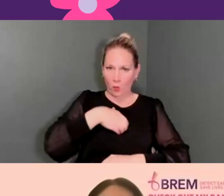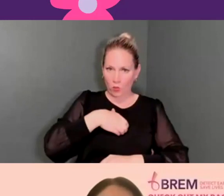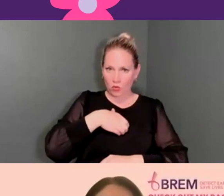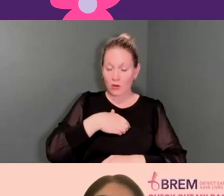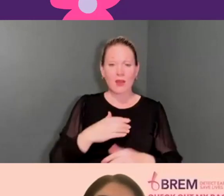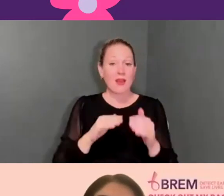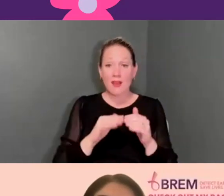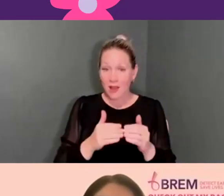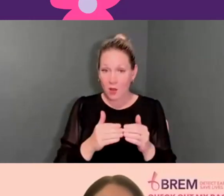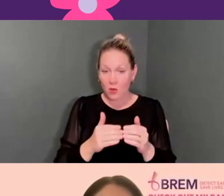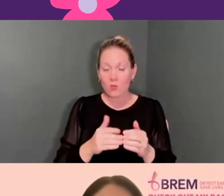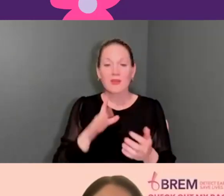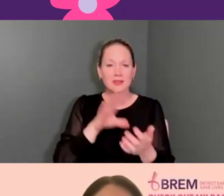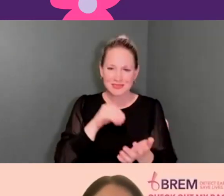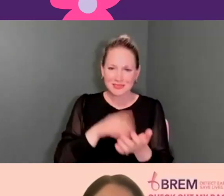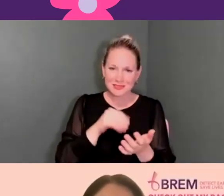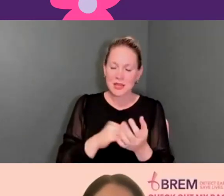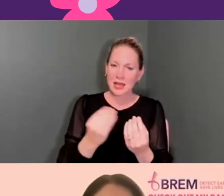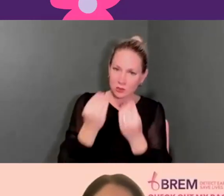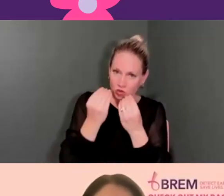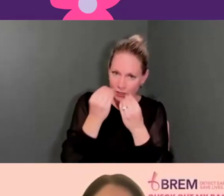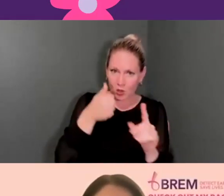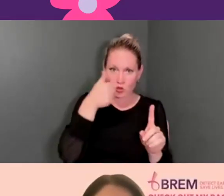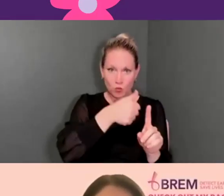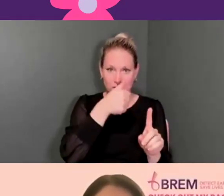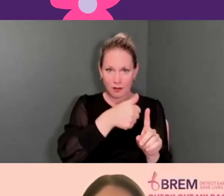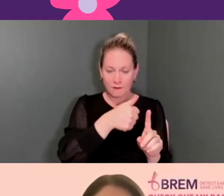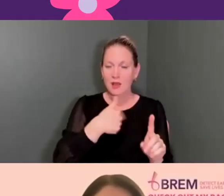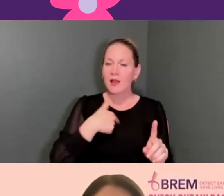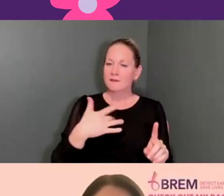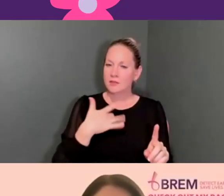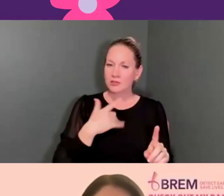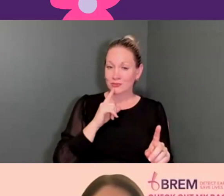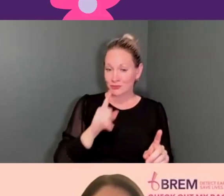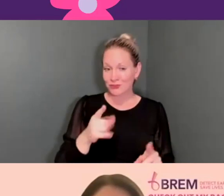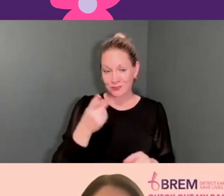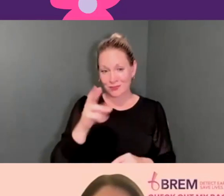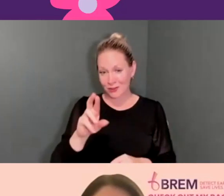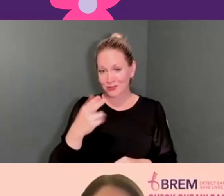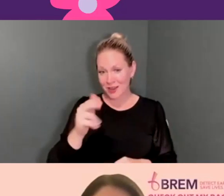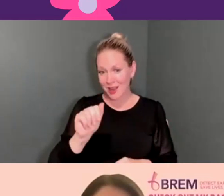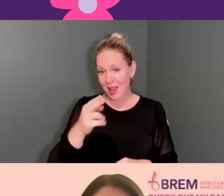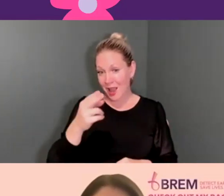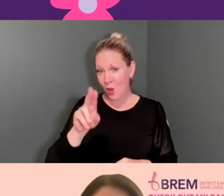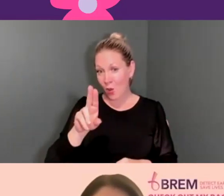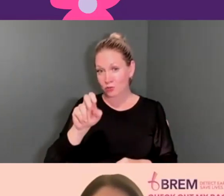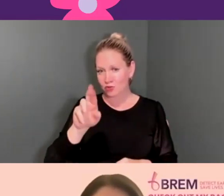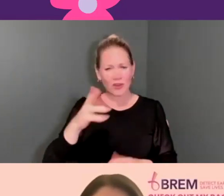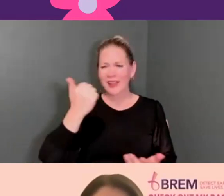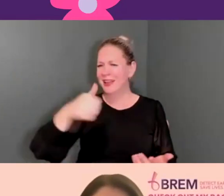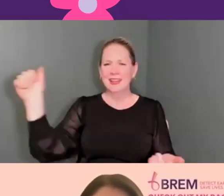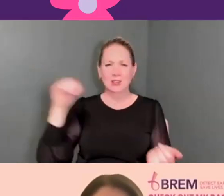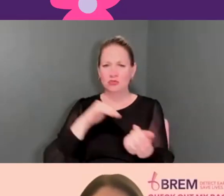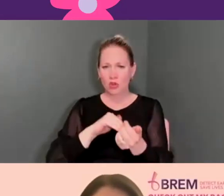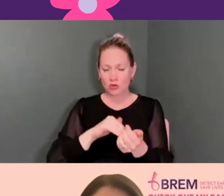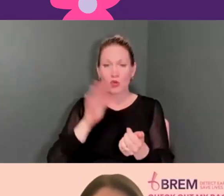are educating yourself, you get informed. I'm sure Dr. Hauser can tell you, and any doctor will say, an